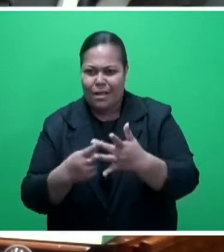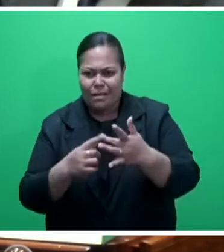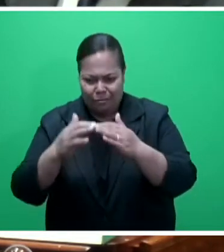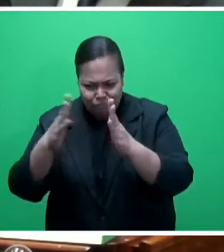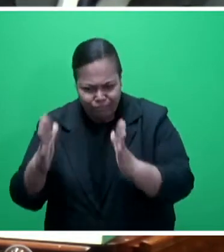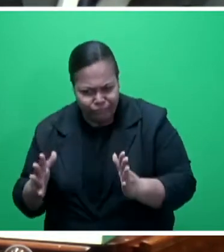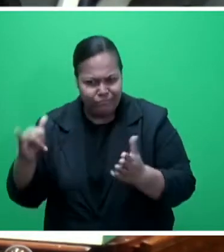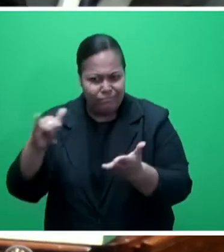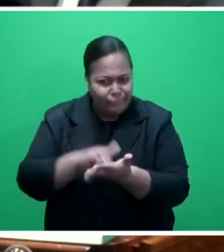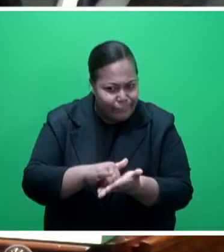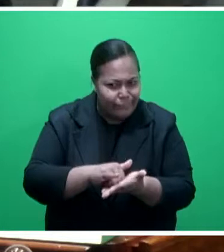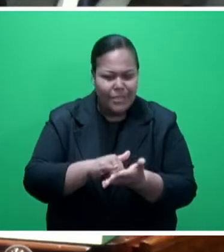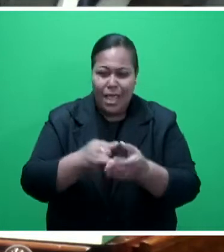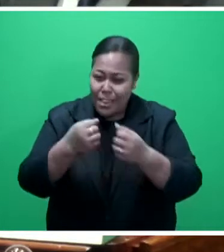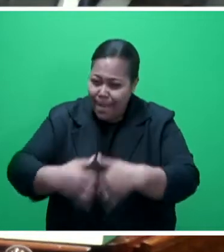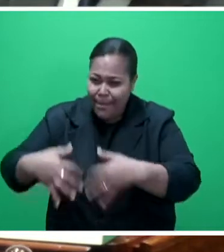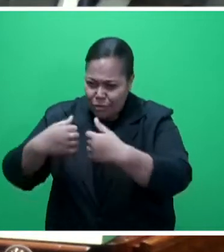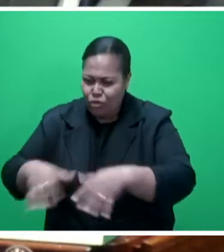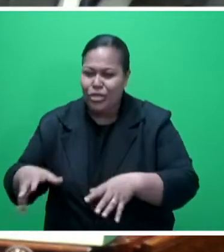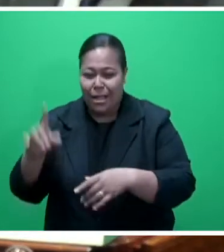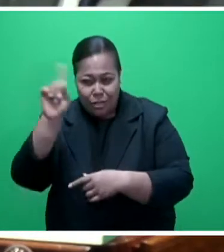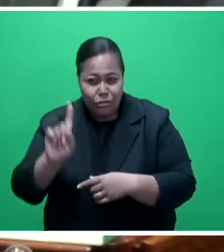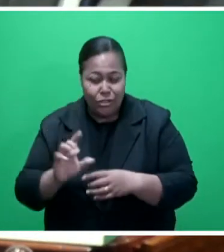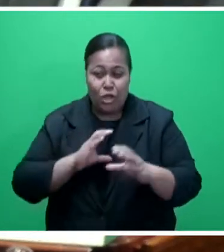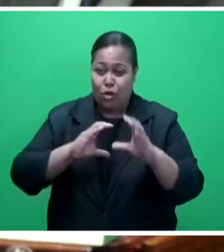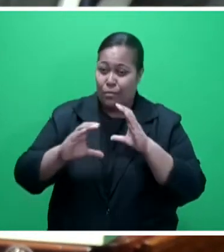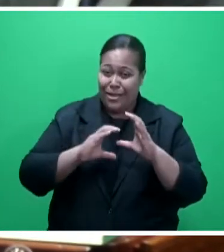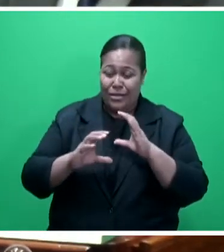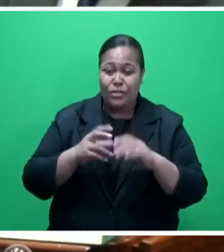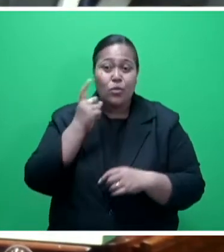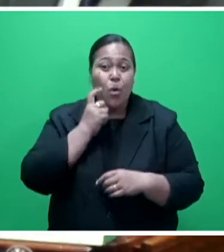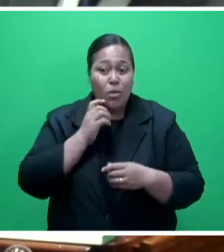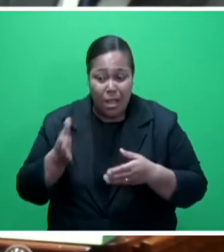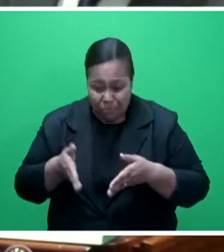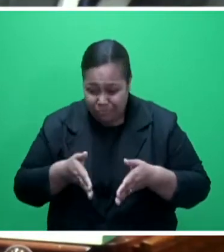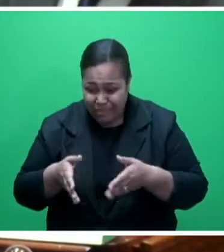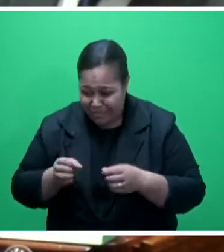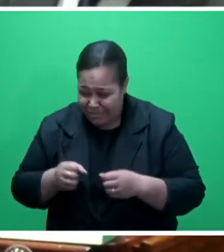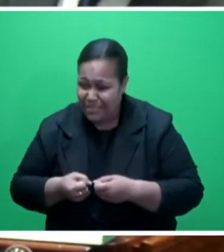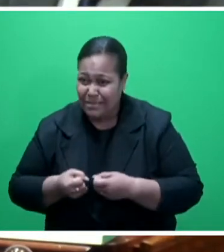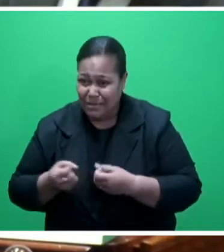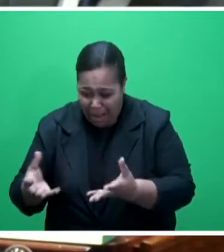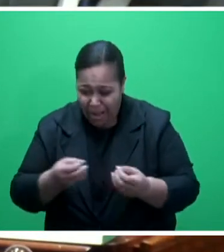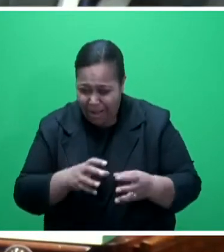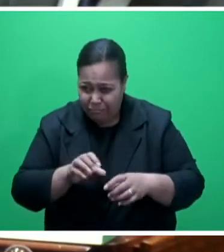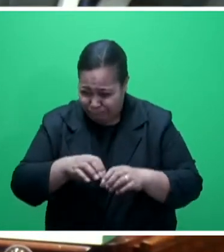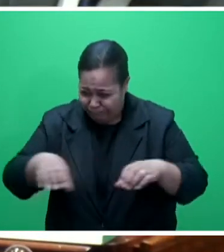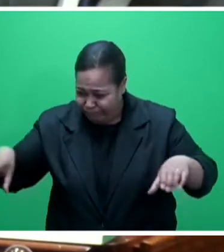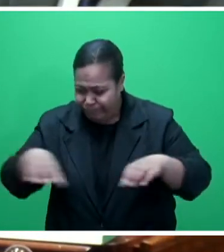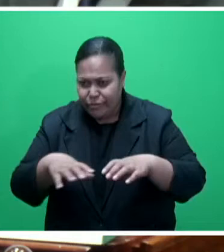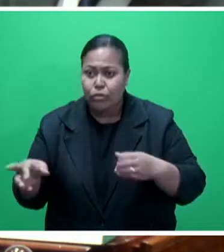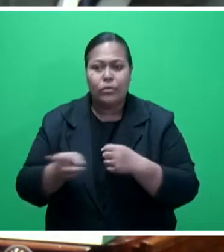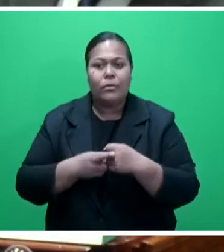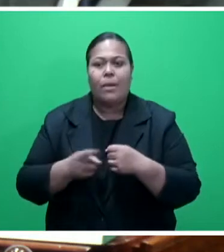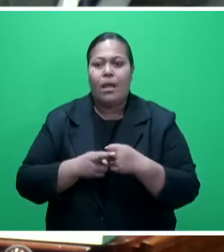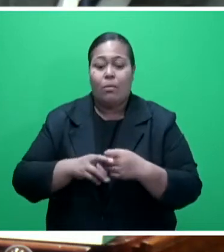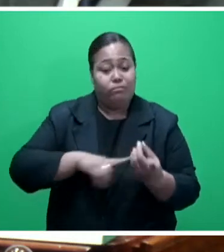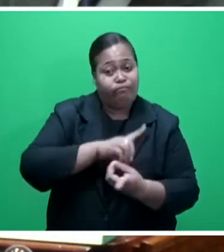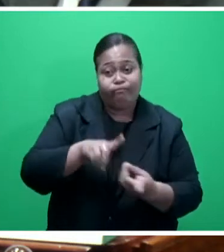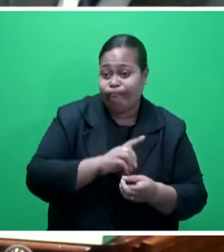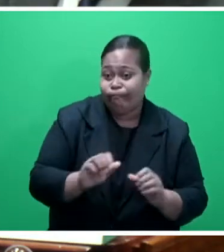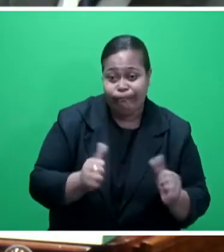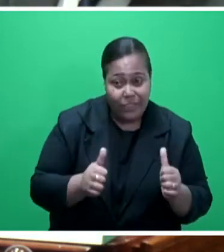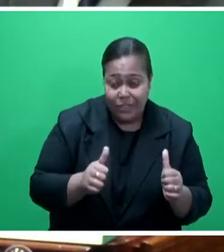airstrips, marketplaces, electricity, communications, water supply, and so on. As soon as the disaster passed, government officials on the